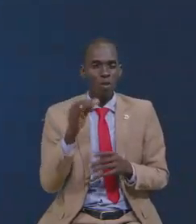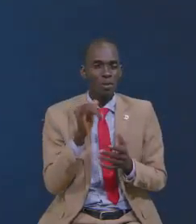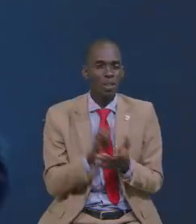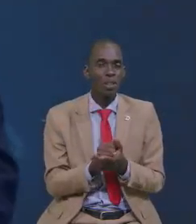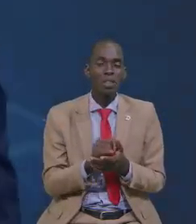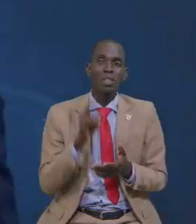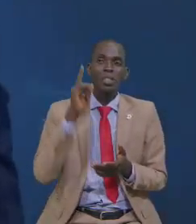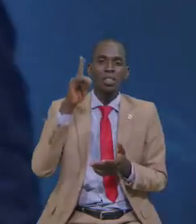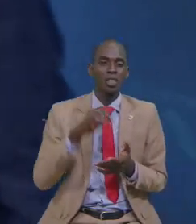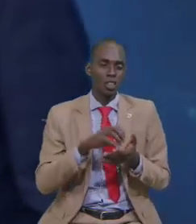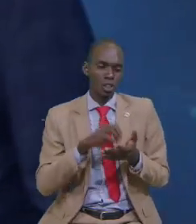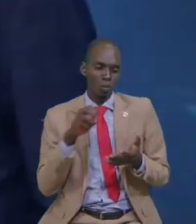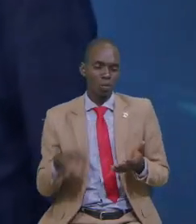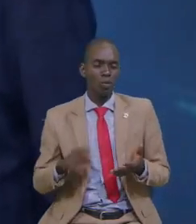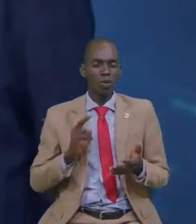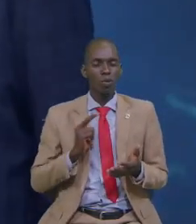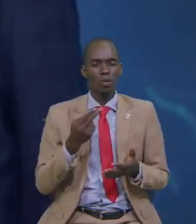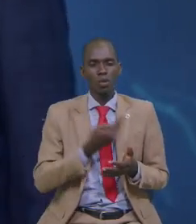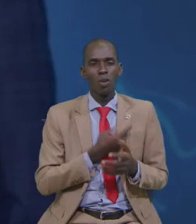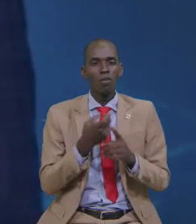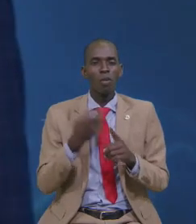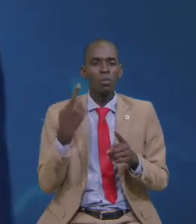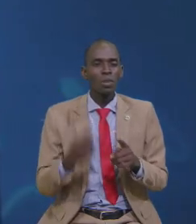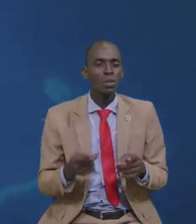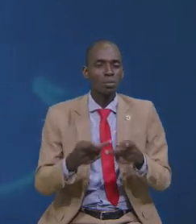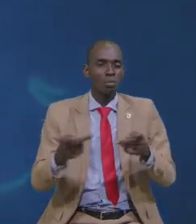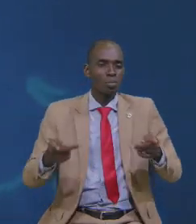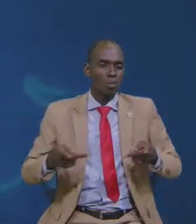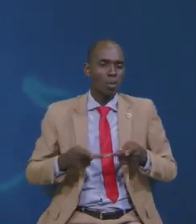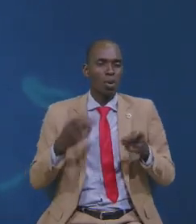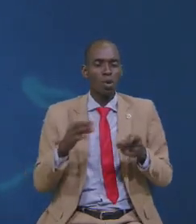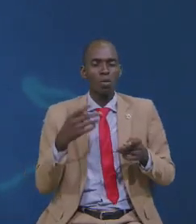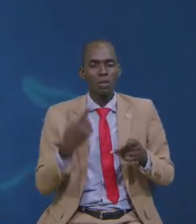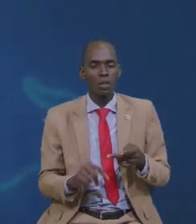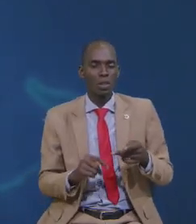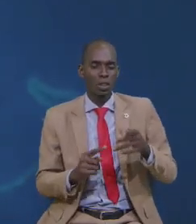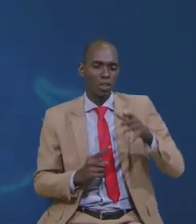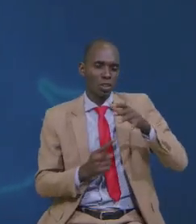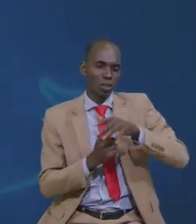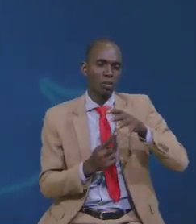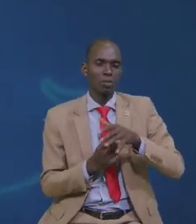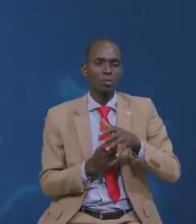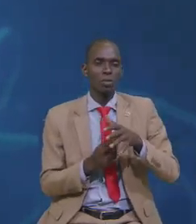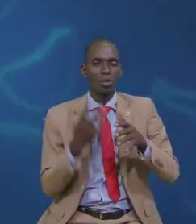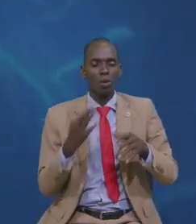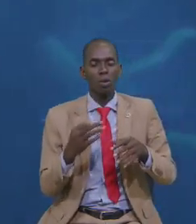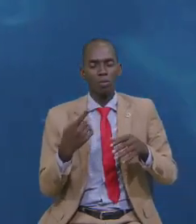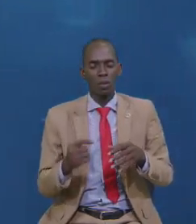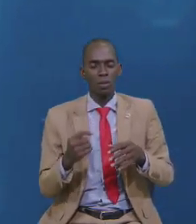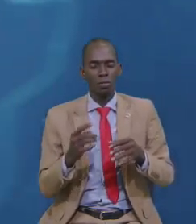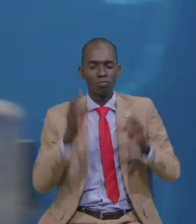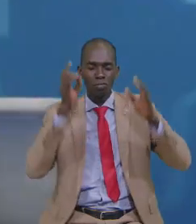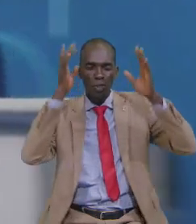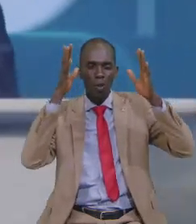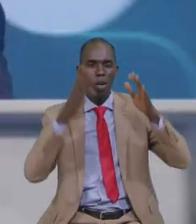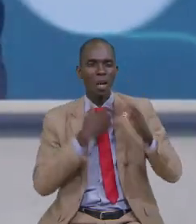removes us from the territory of the chief of terrors. And the